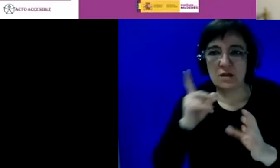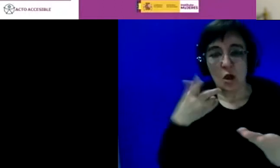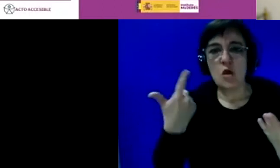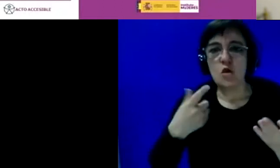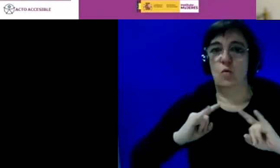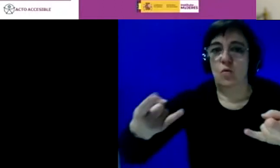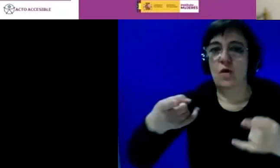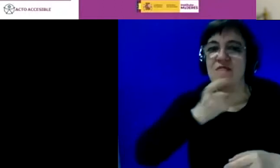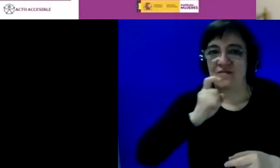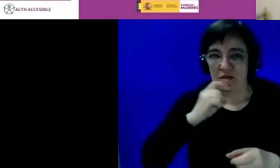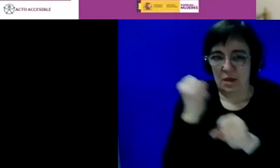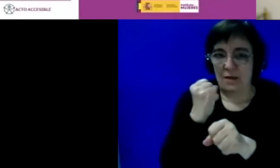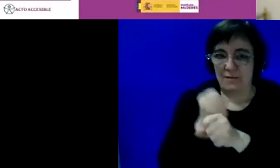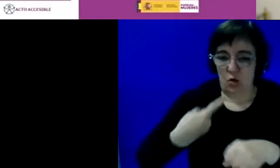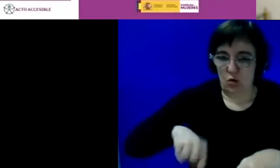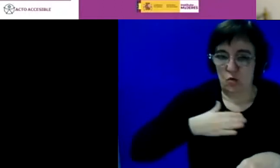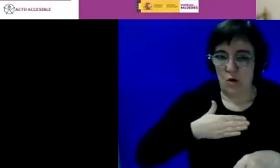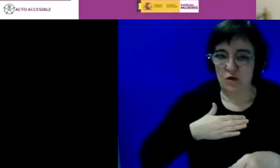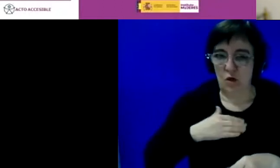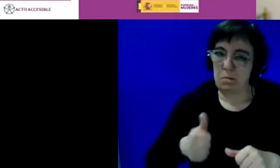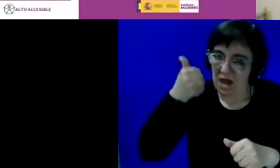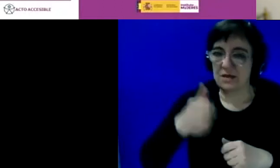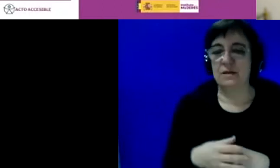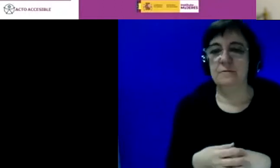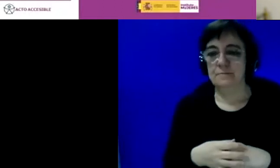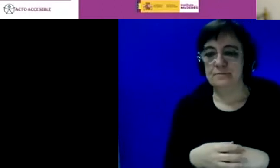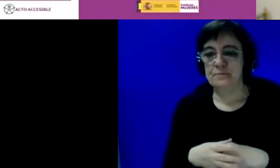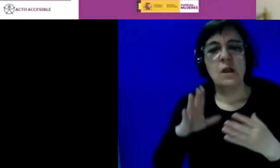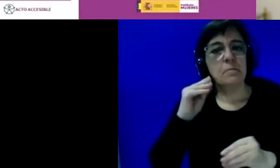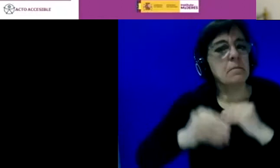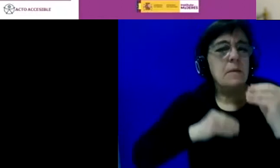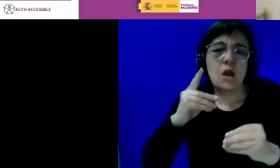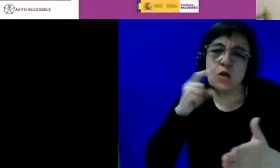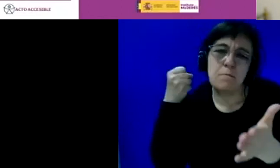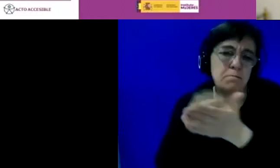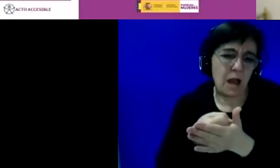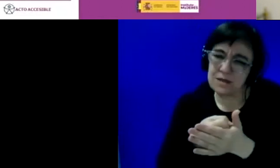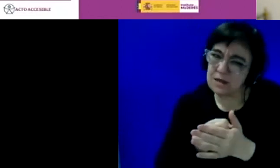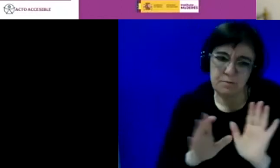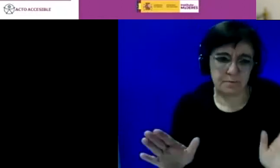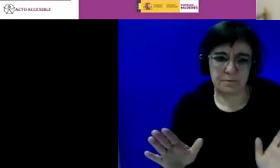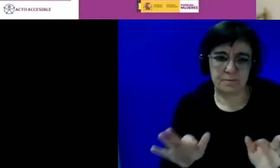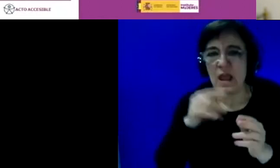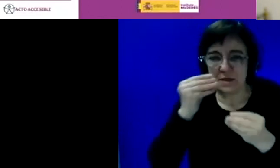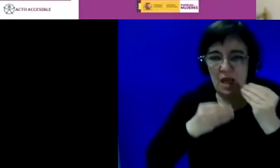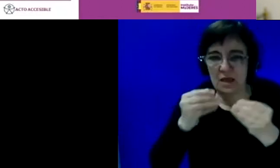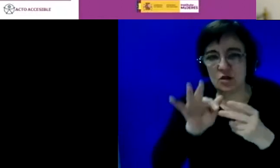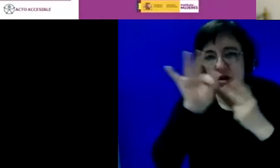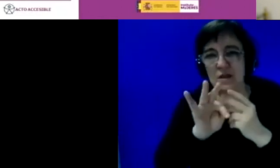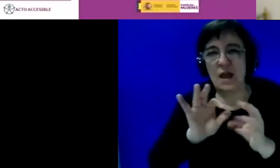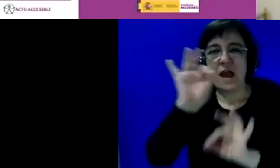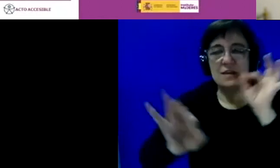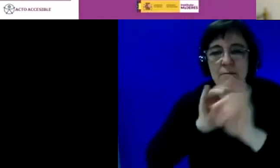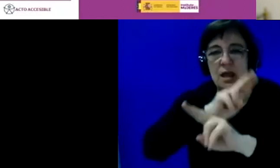still, the following work is done. NADU is cooperating with various international organizations for people with